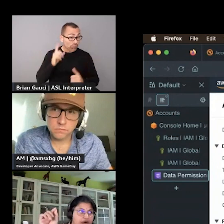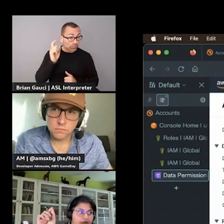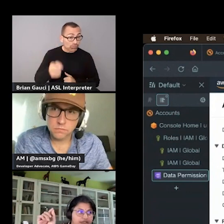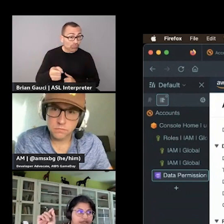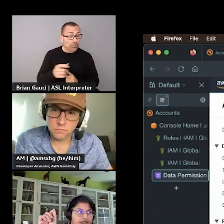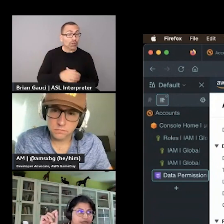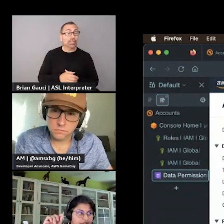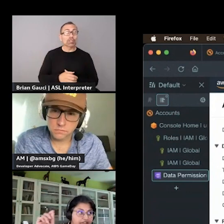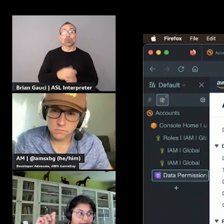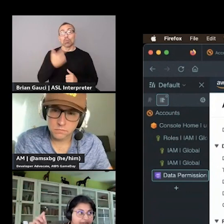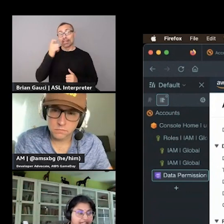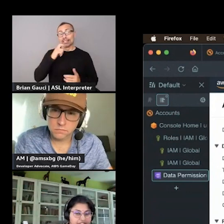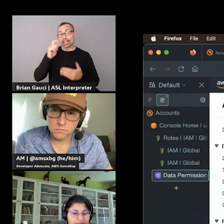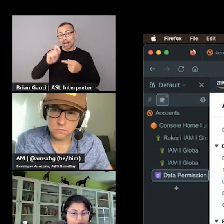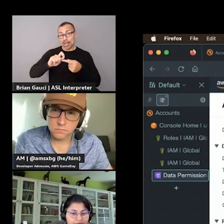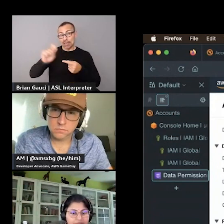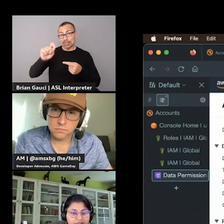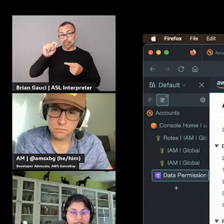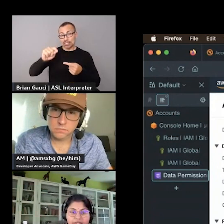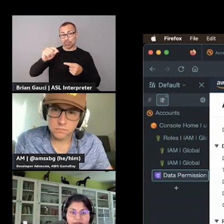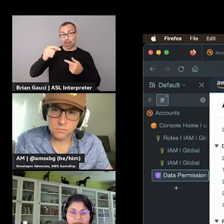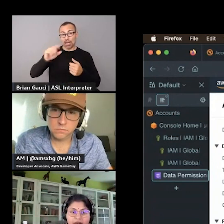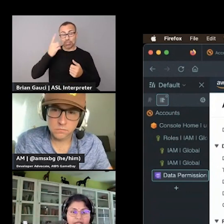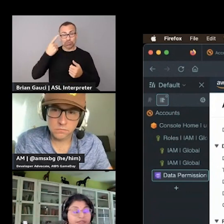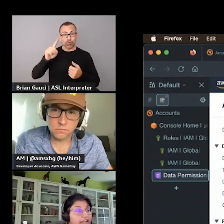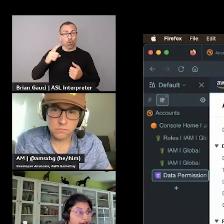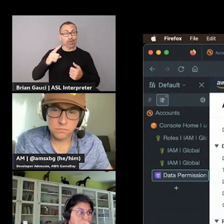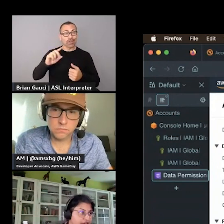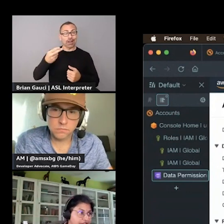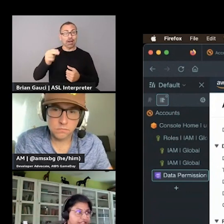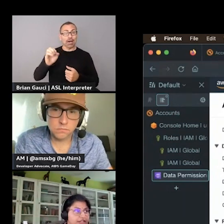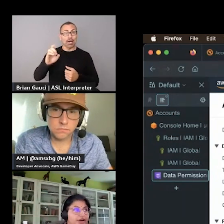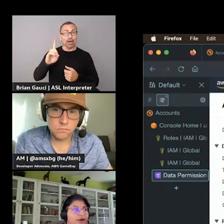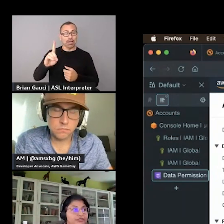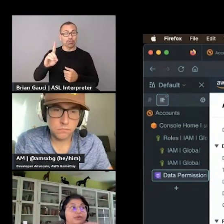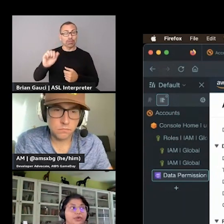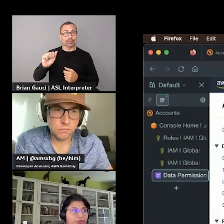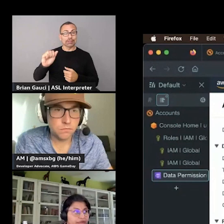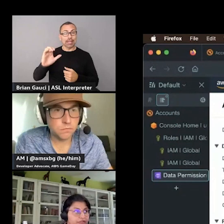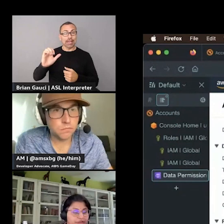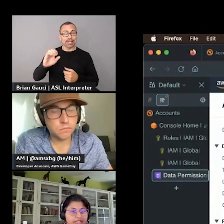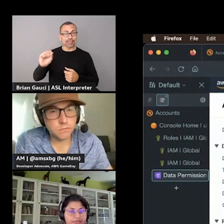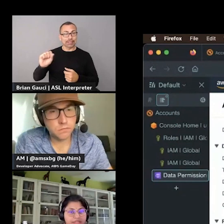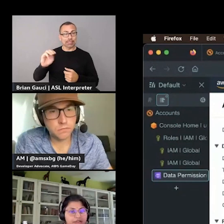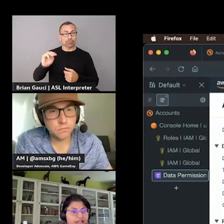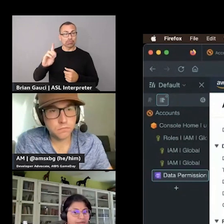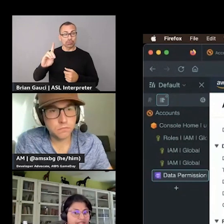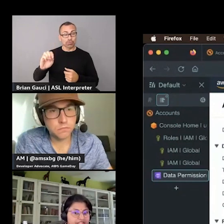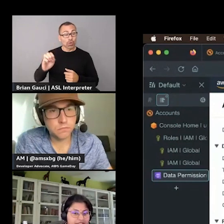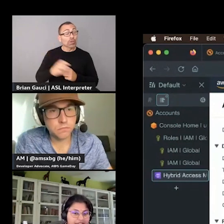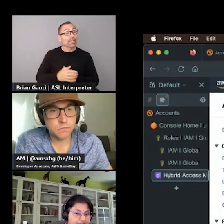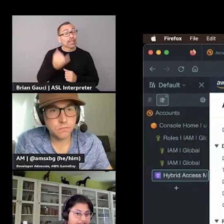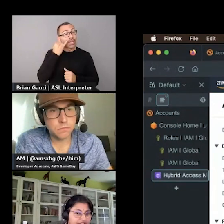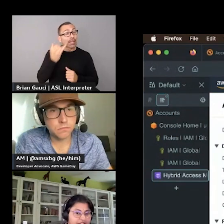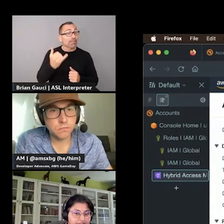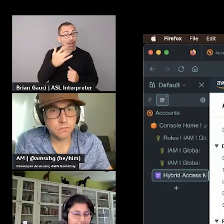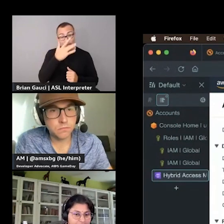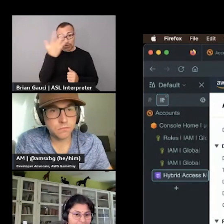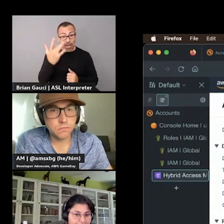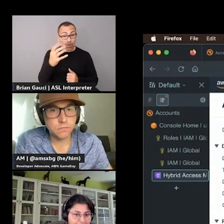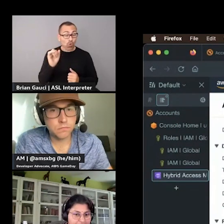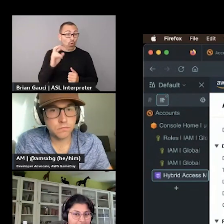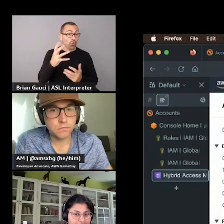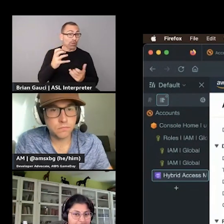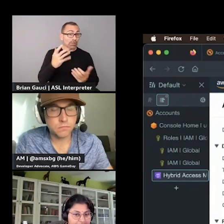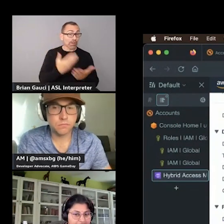that checkbox for the hybrid access mode, if I had forgotten or if I want to verify, I'll come and check. I can check it here